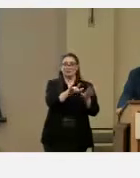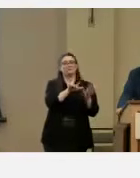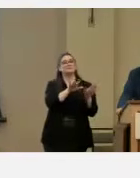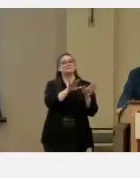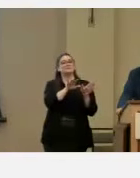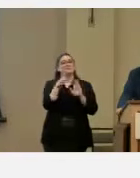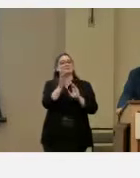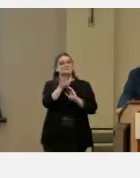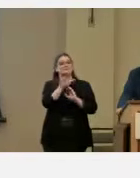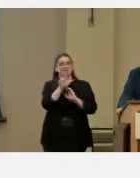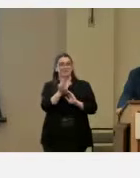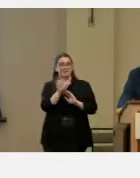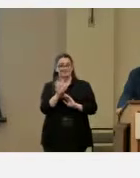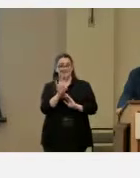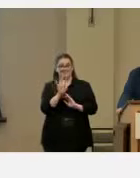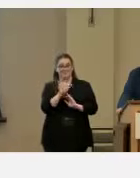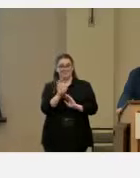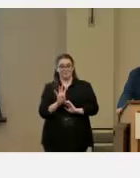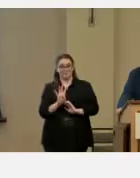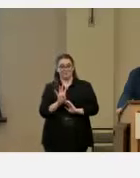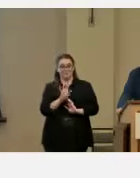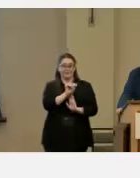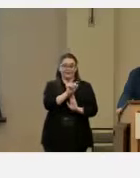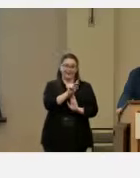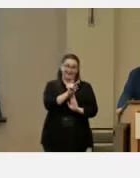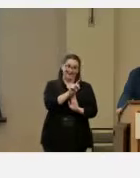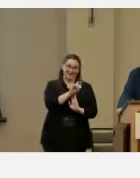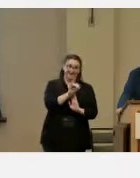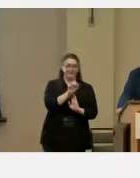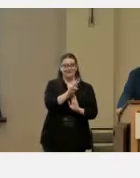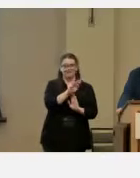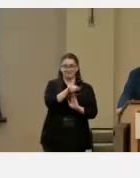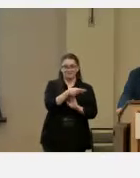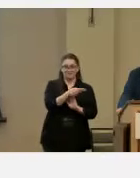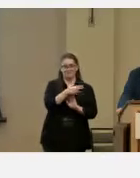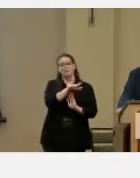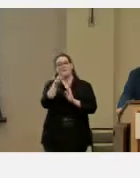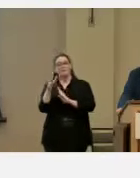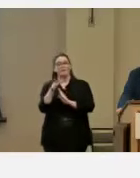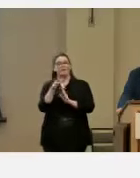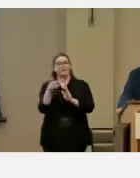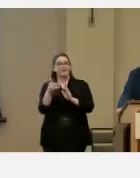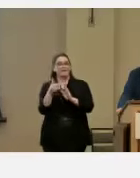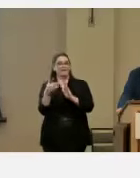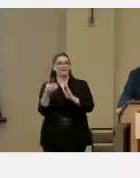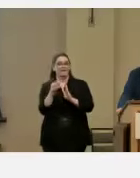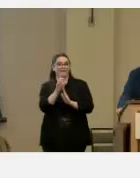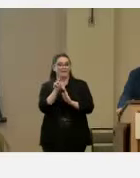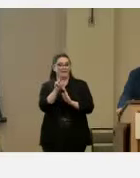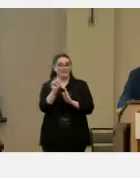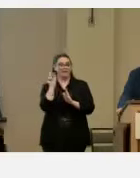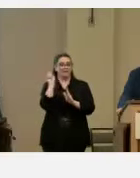to C3, C4, anti-Smith or anti-DNA, the presence of these biomarkers